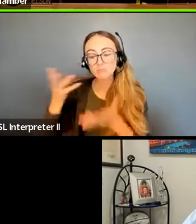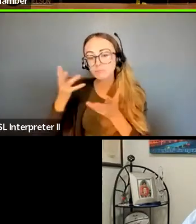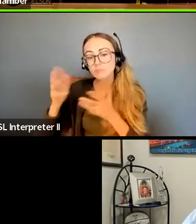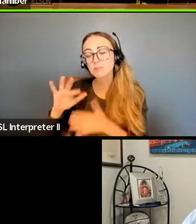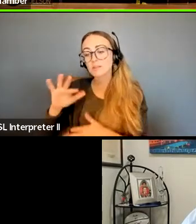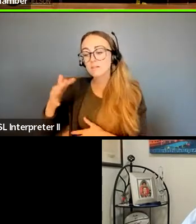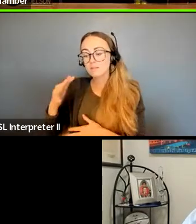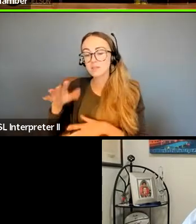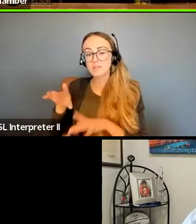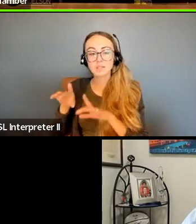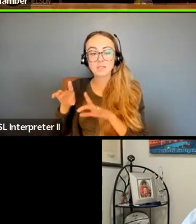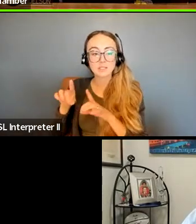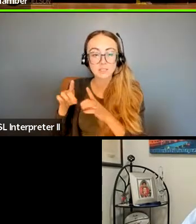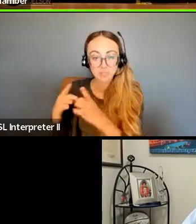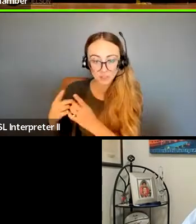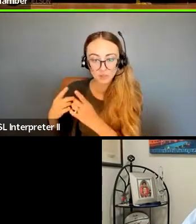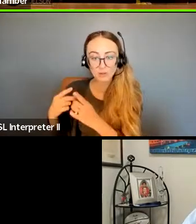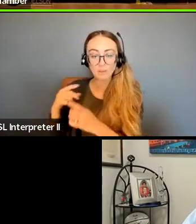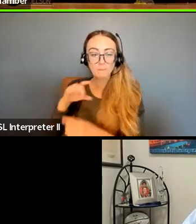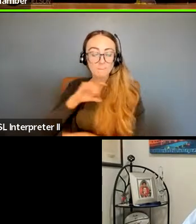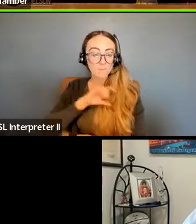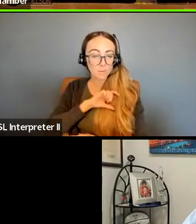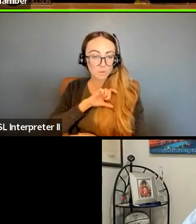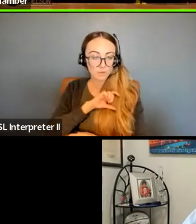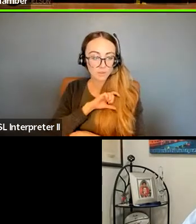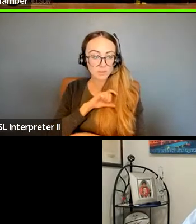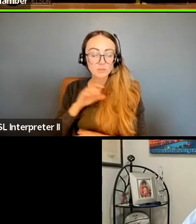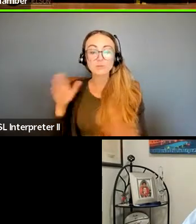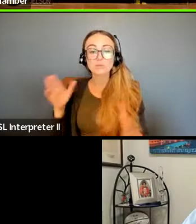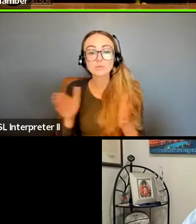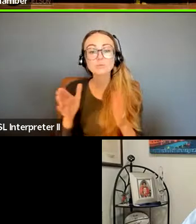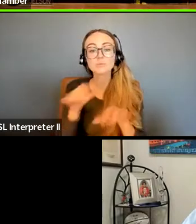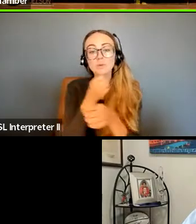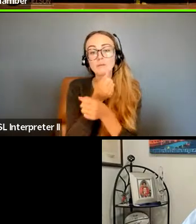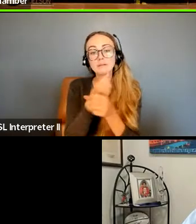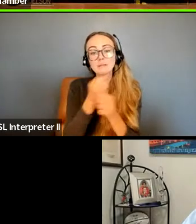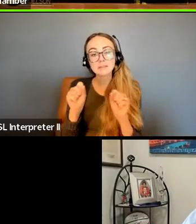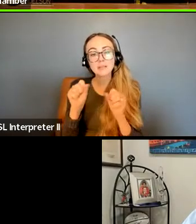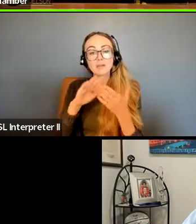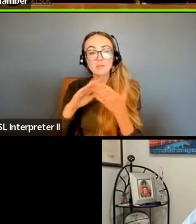District Fifth District Police to promote a safe community.